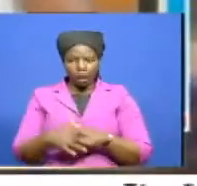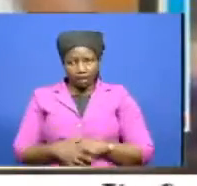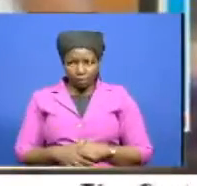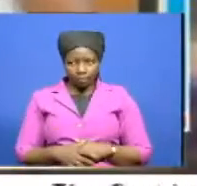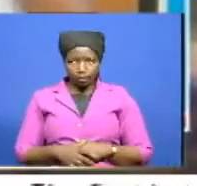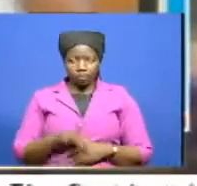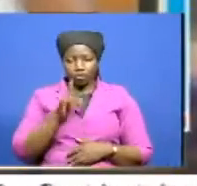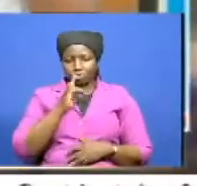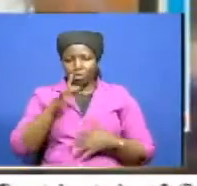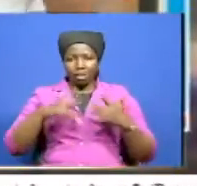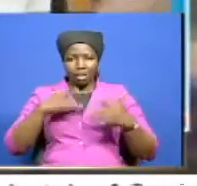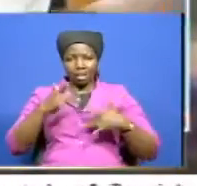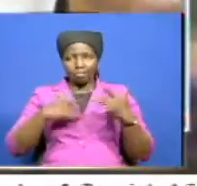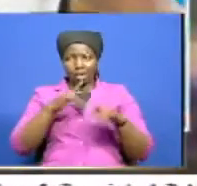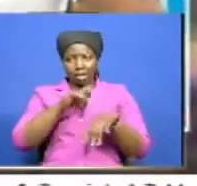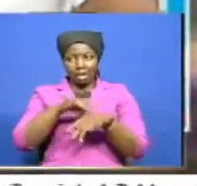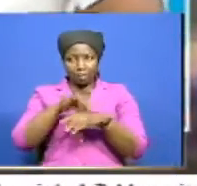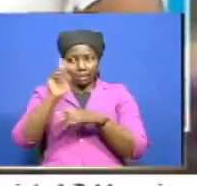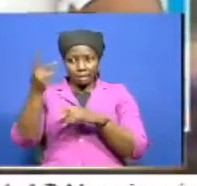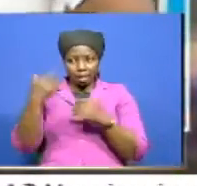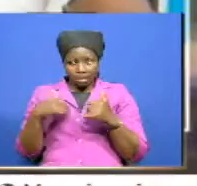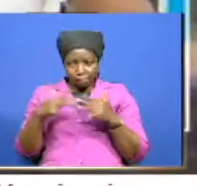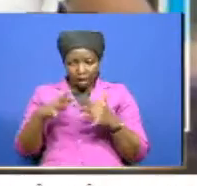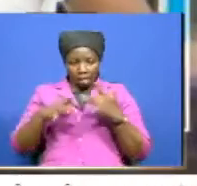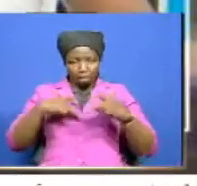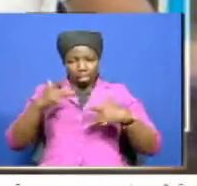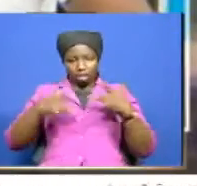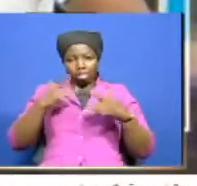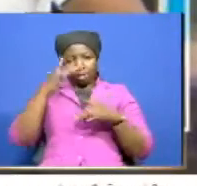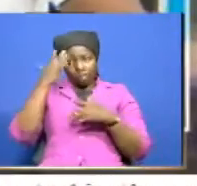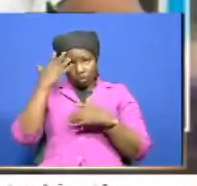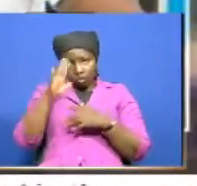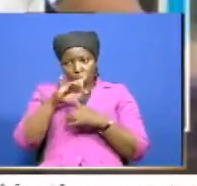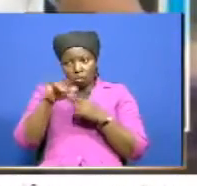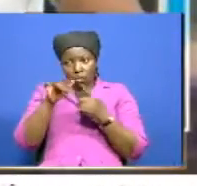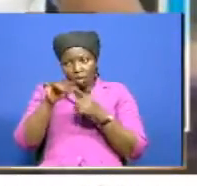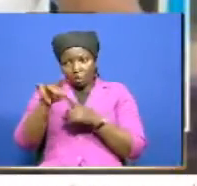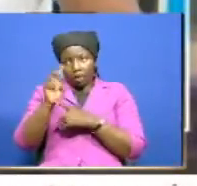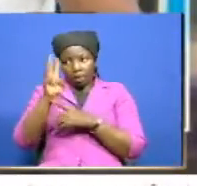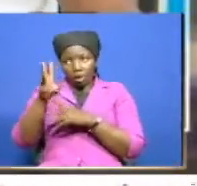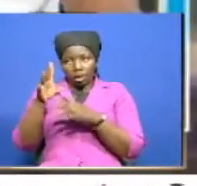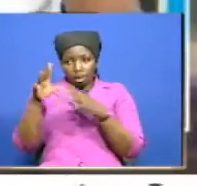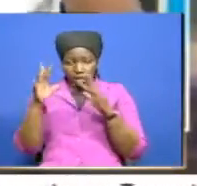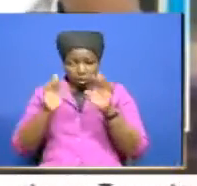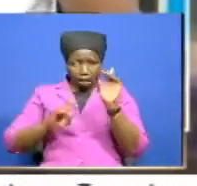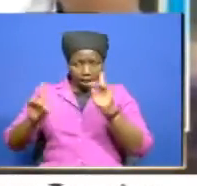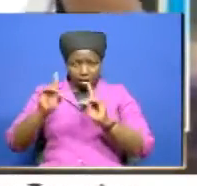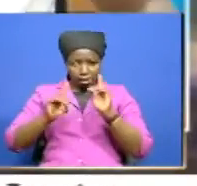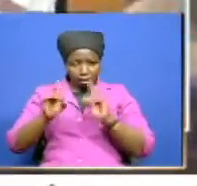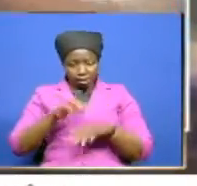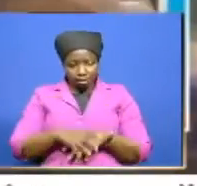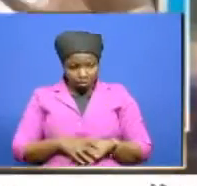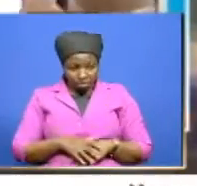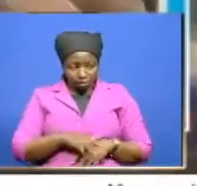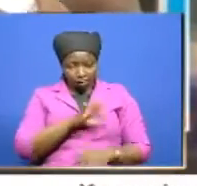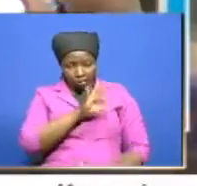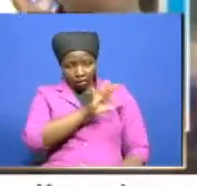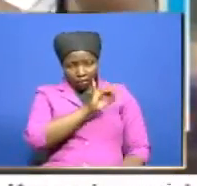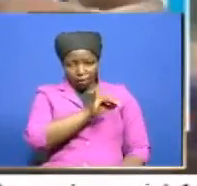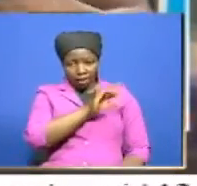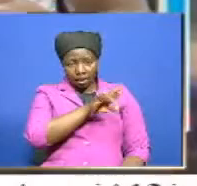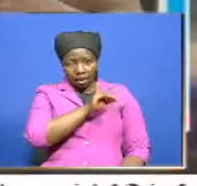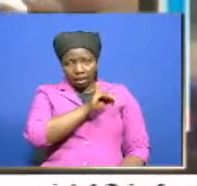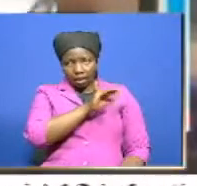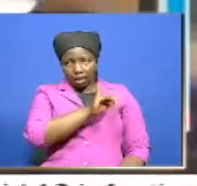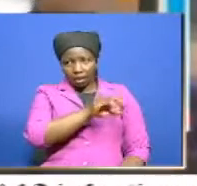the excitement, when Kenya plays, there's excitement because you don't know what they're going to dance to. Yeah, they did that and then stuff. So that